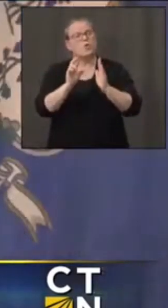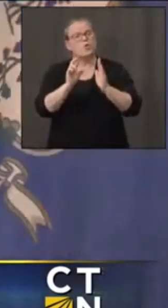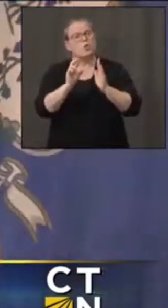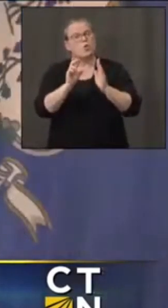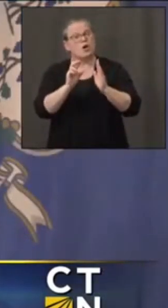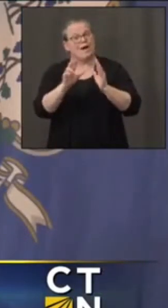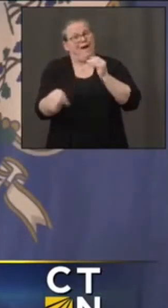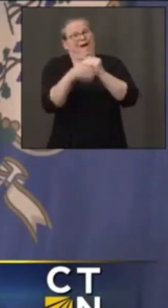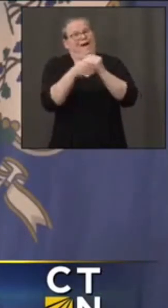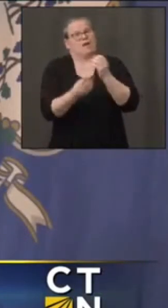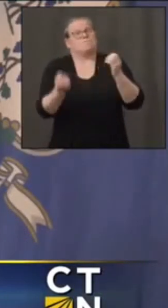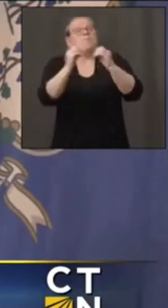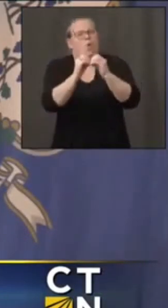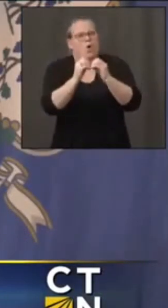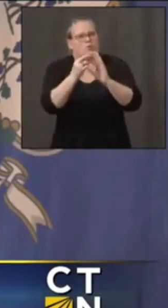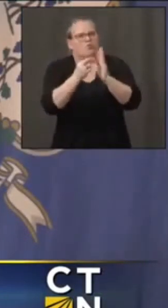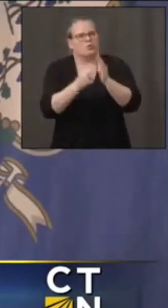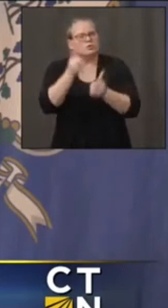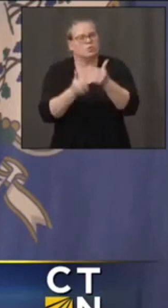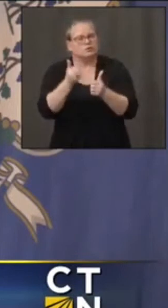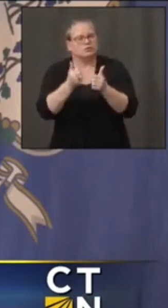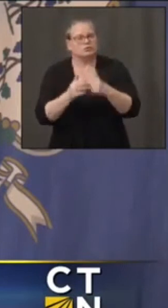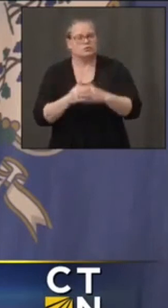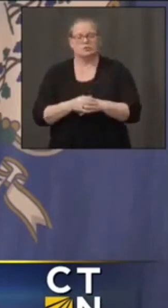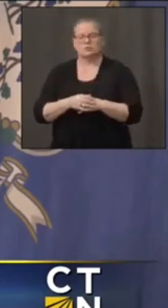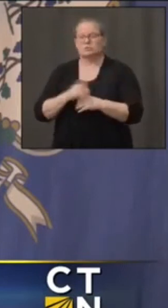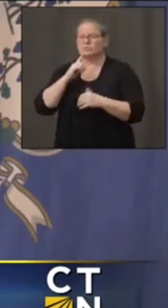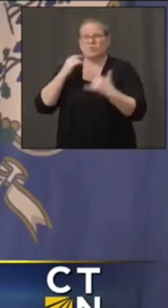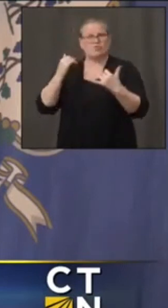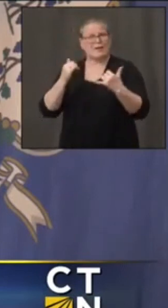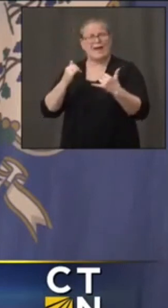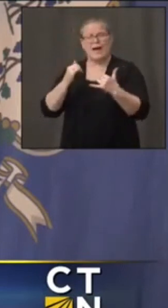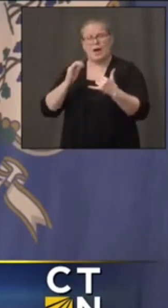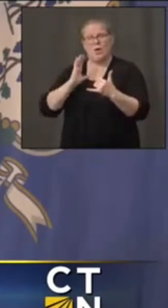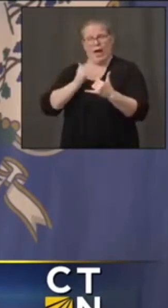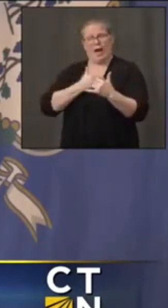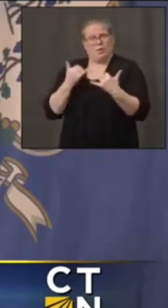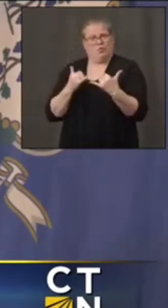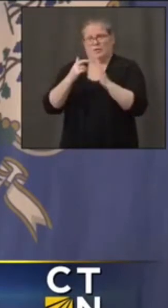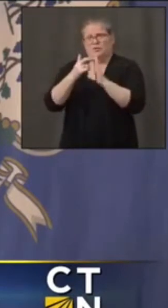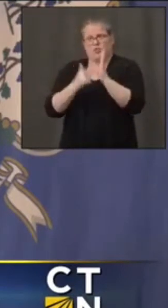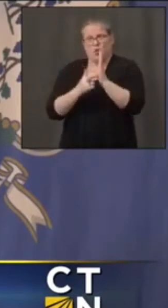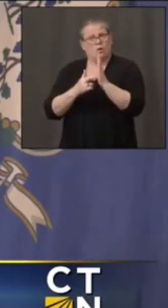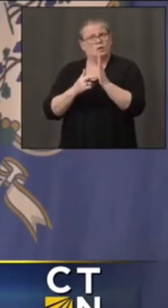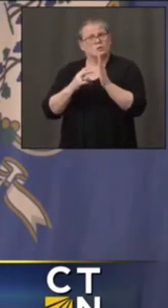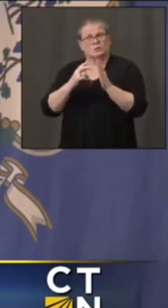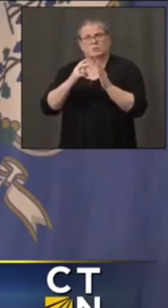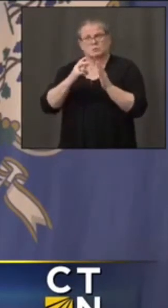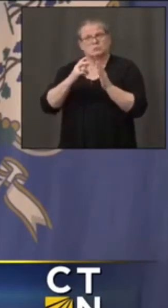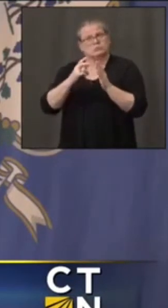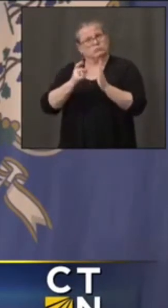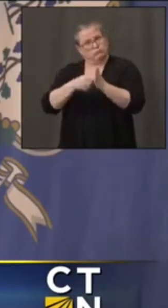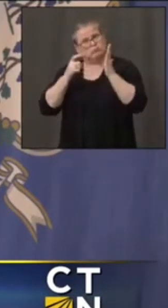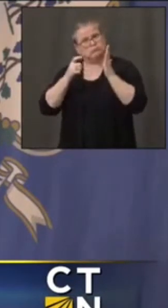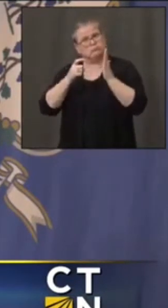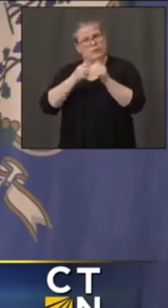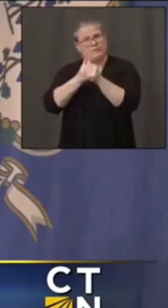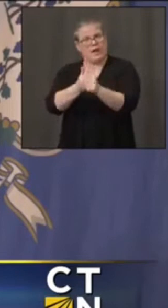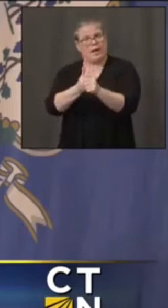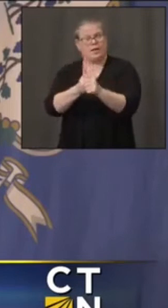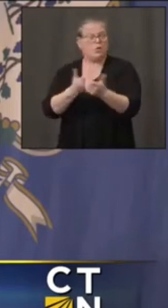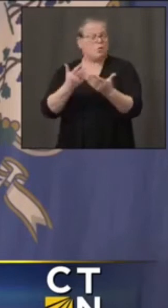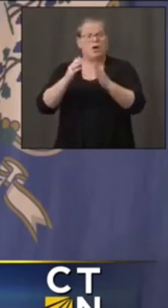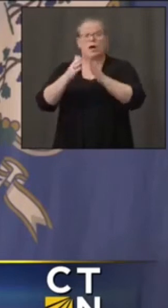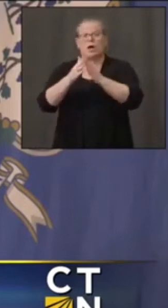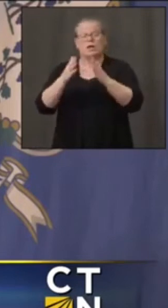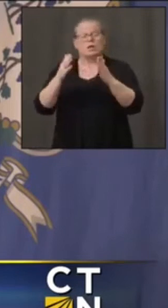now. Hats off to our local public health and municipal officials. They're taking this seriously. As you know, they have the right to fine. They have the right to